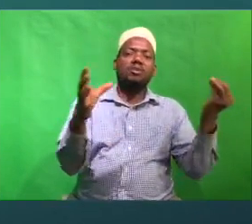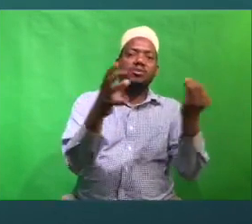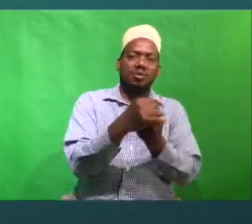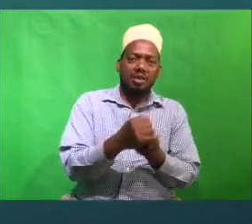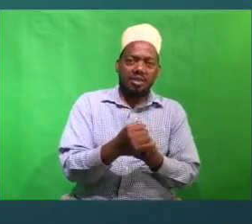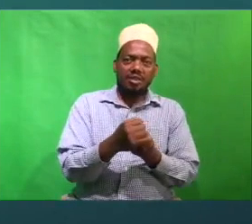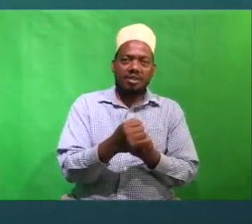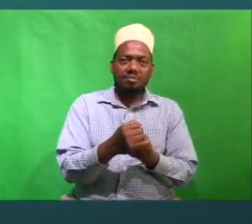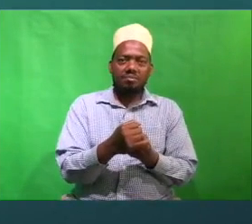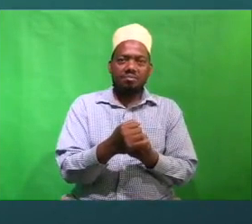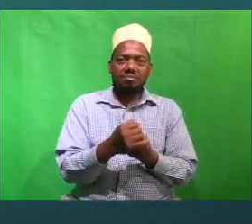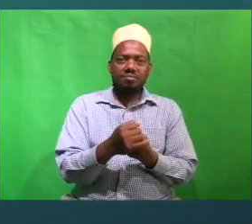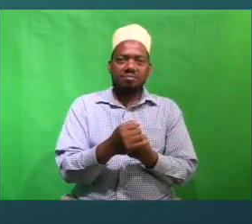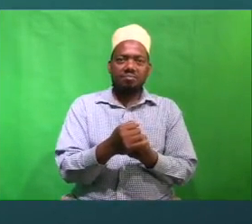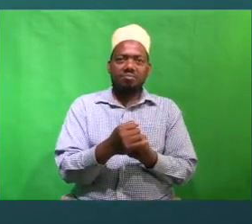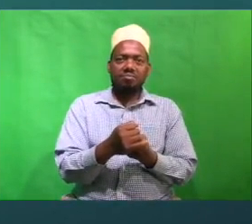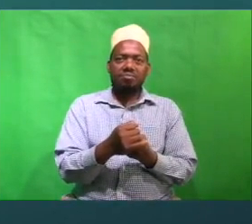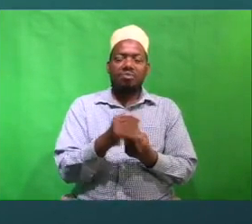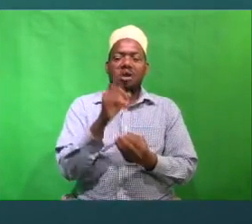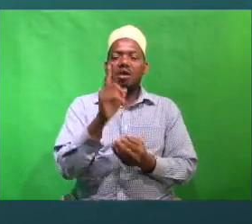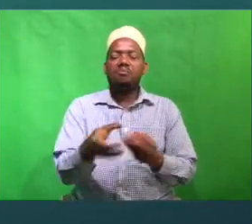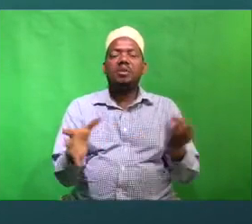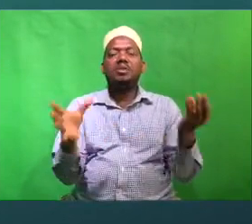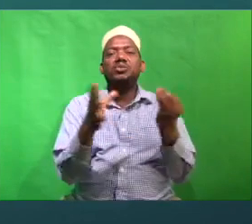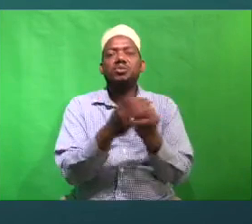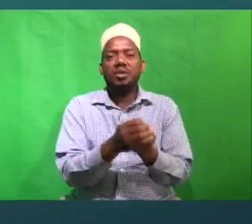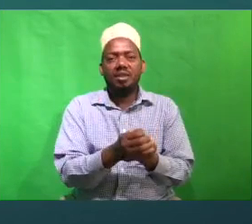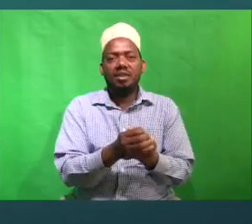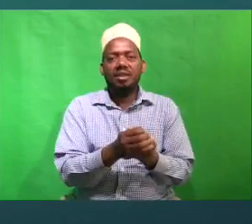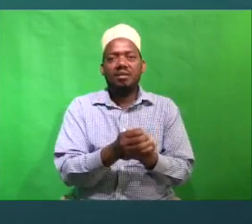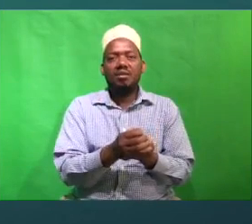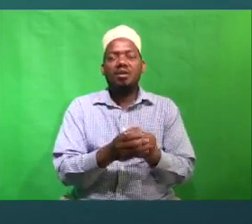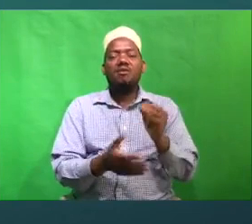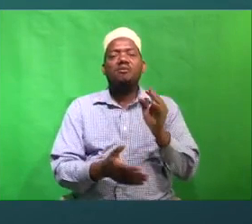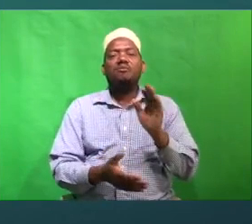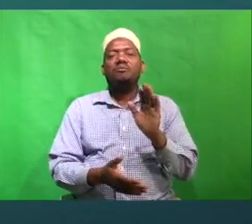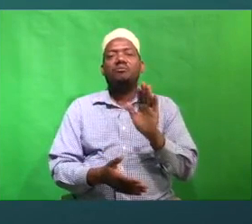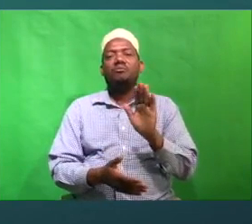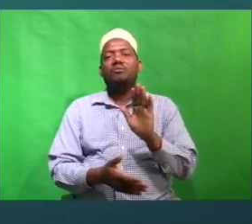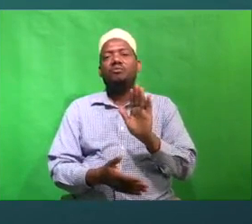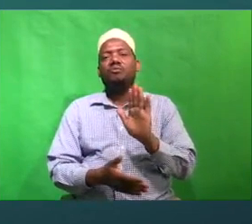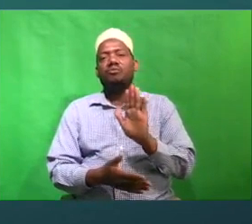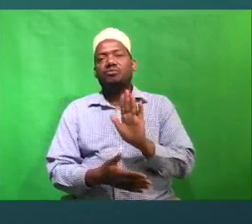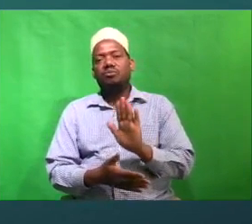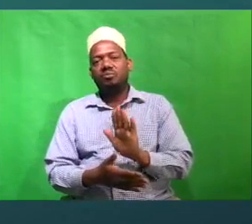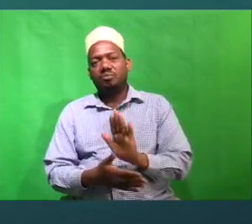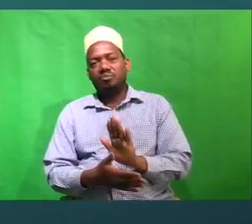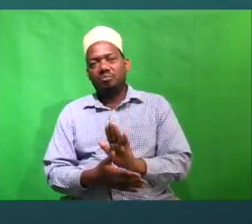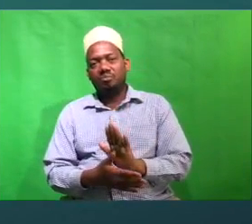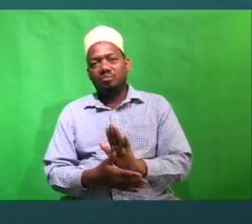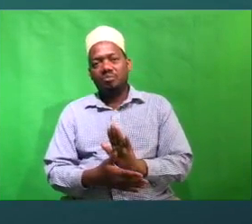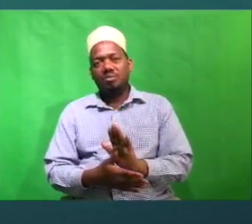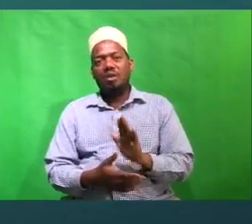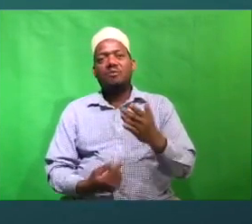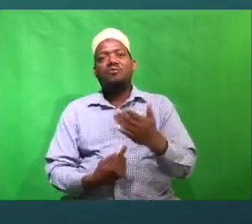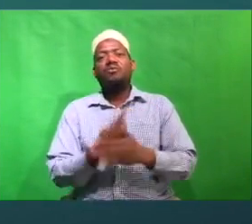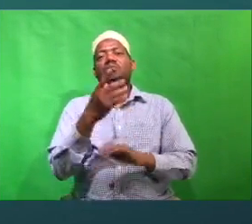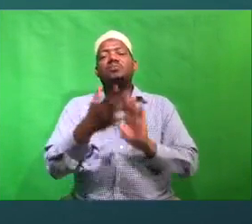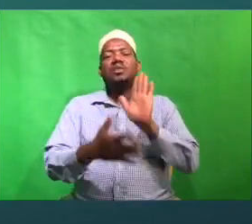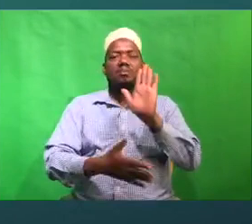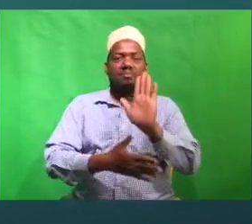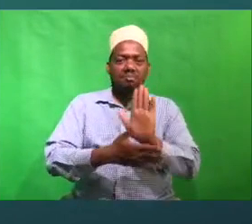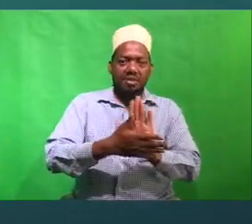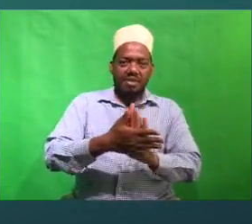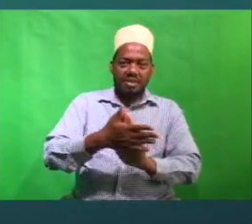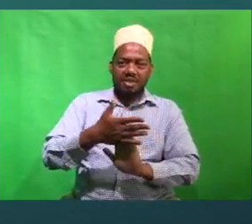together. Have been together from the beginning to the end